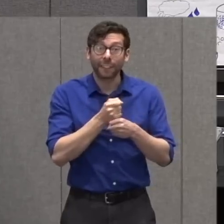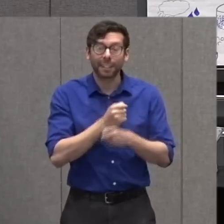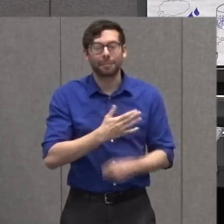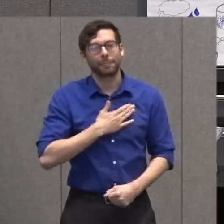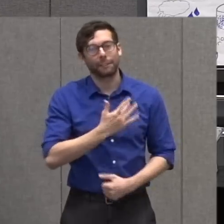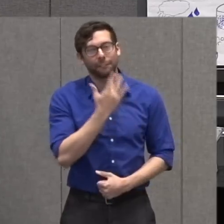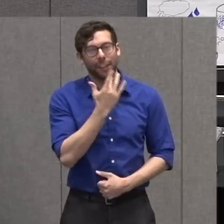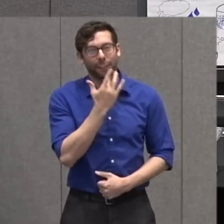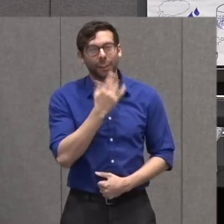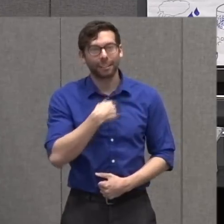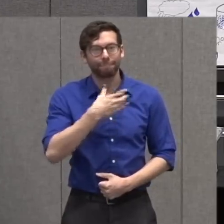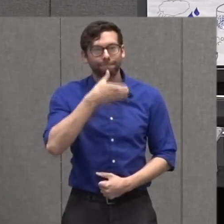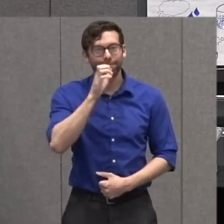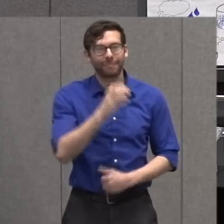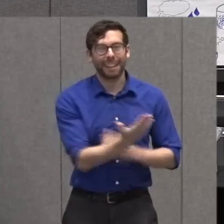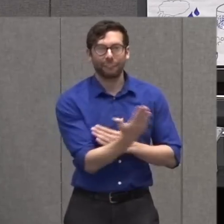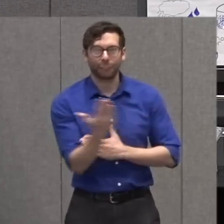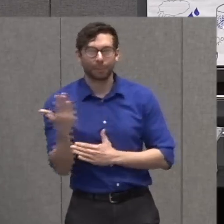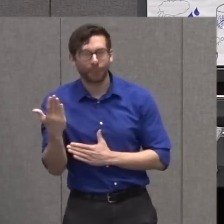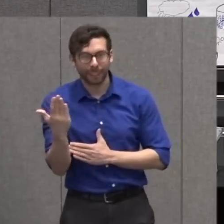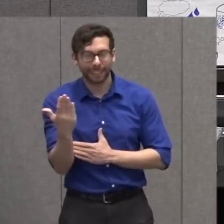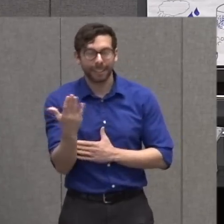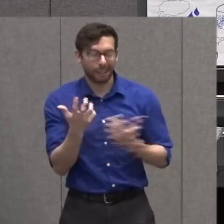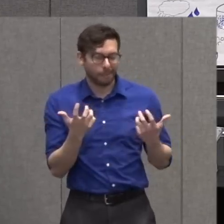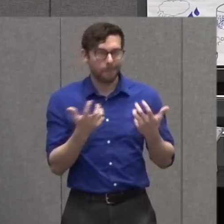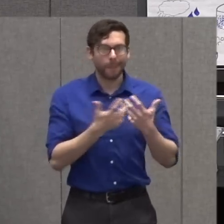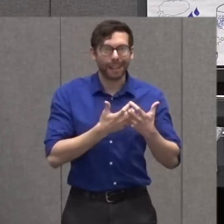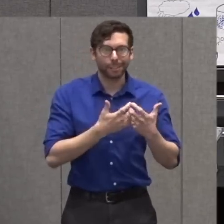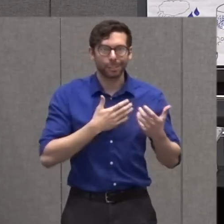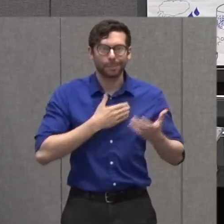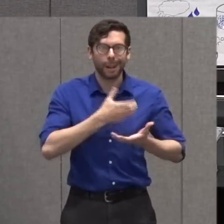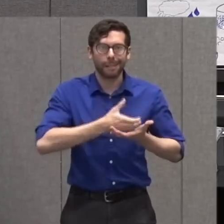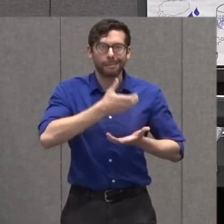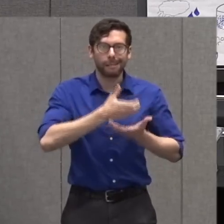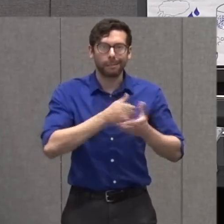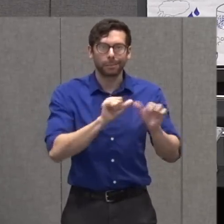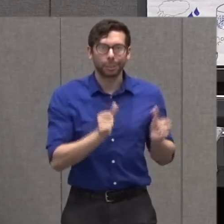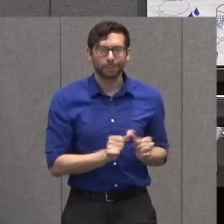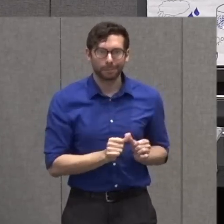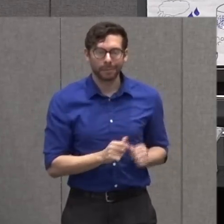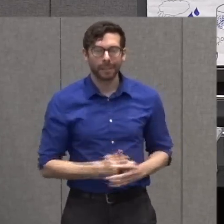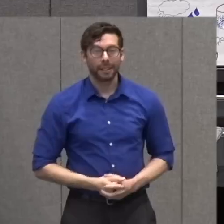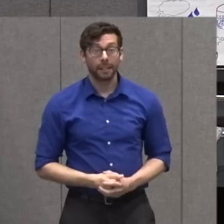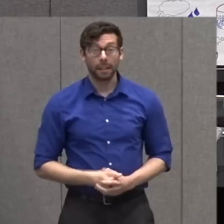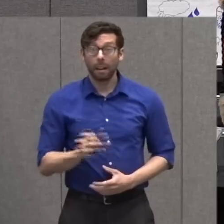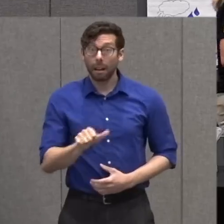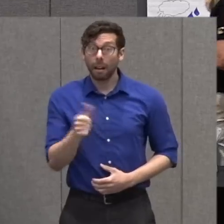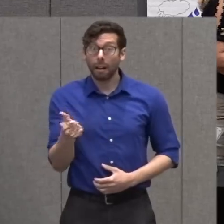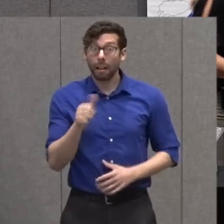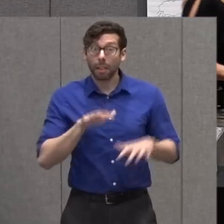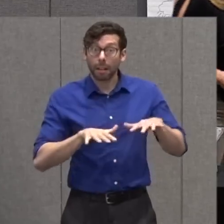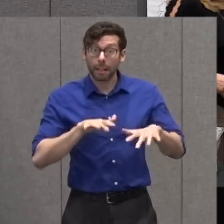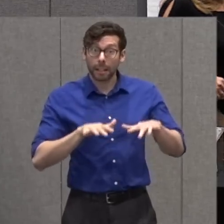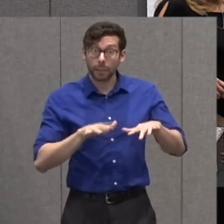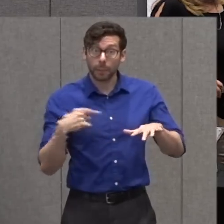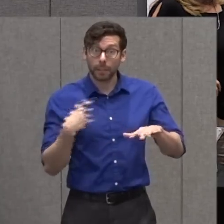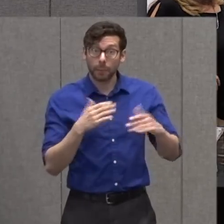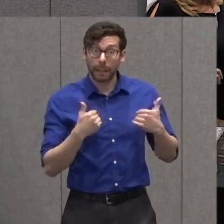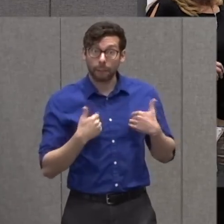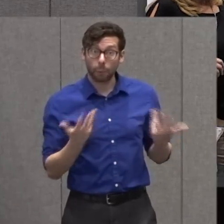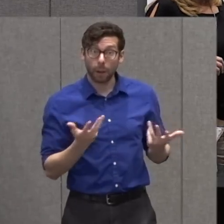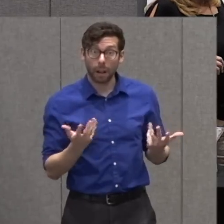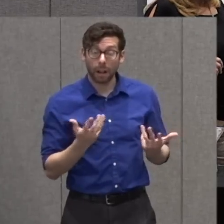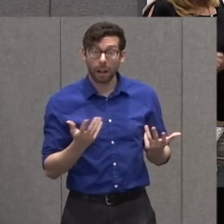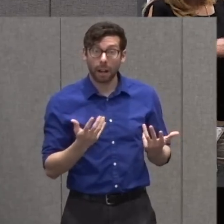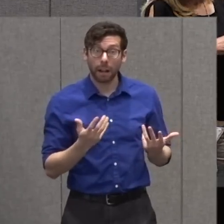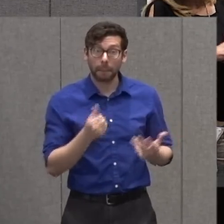It takes the shape of my cup. What are some other liquids that we have over there, Miss Mays? One that